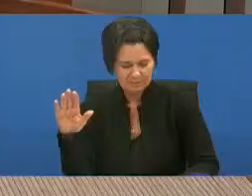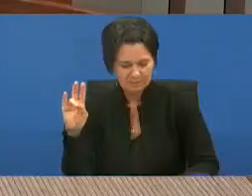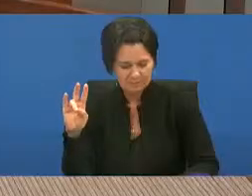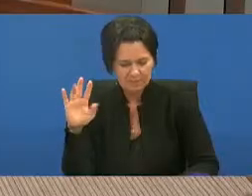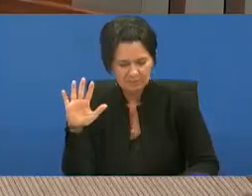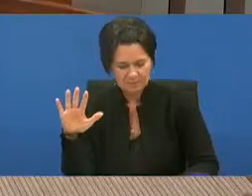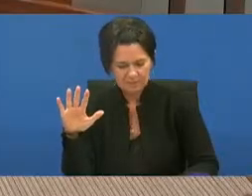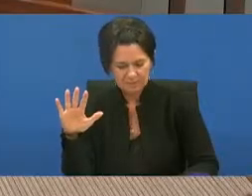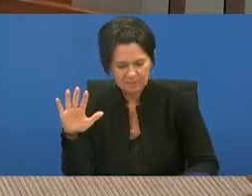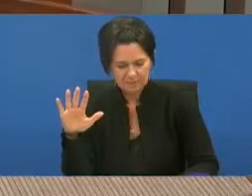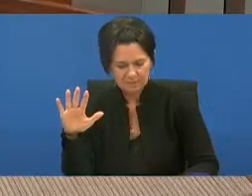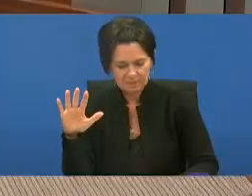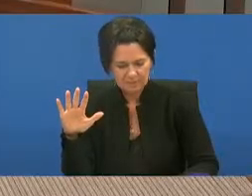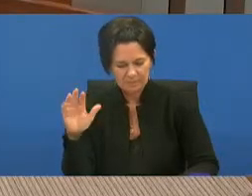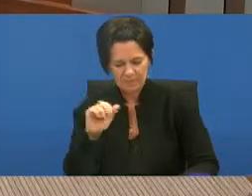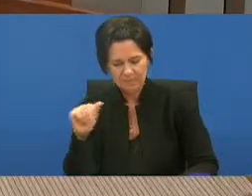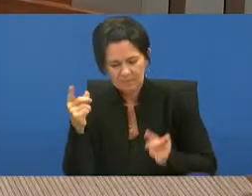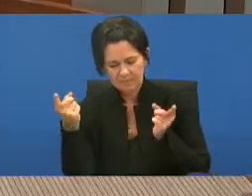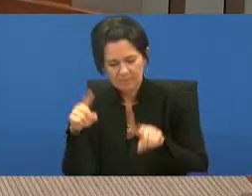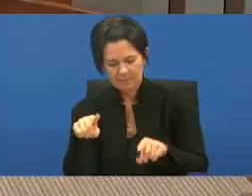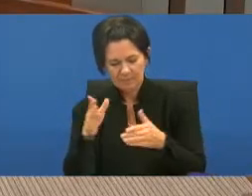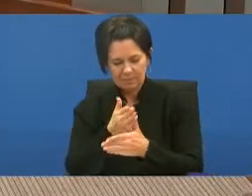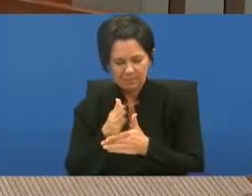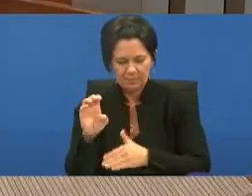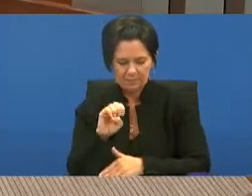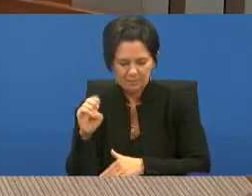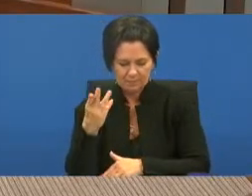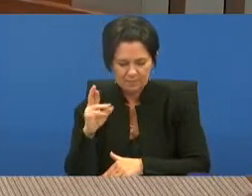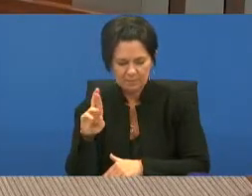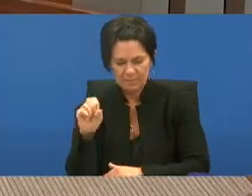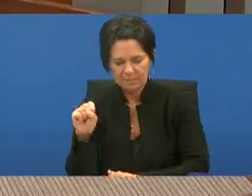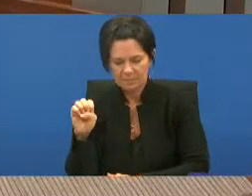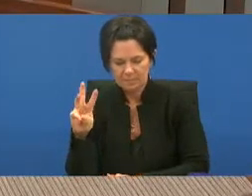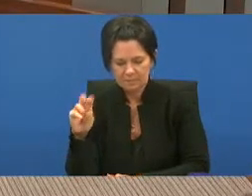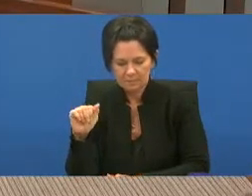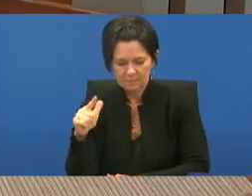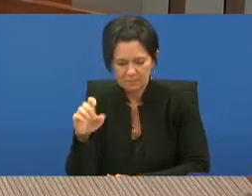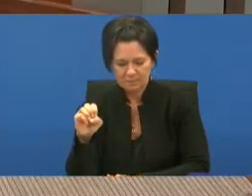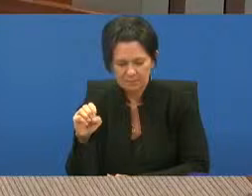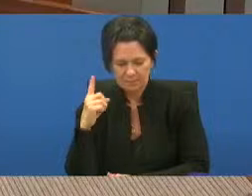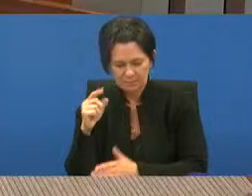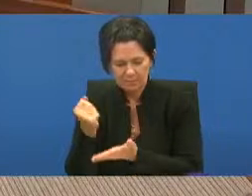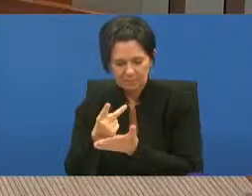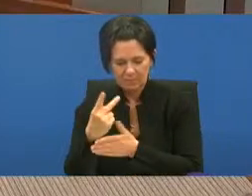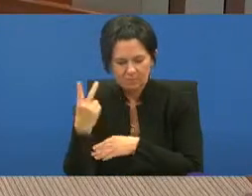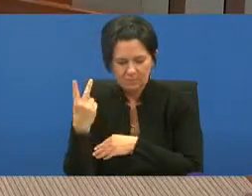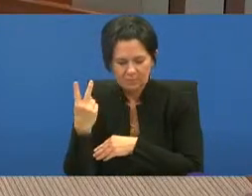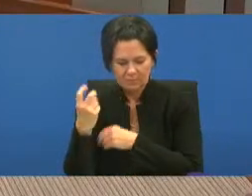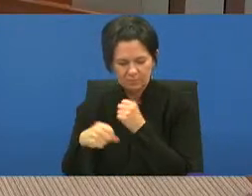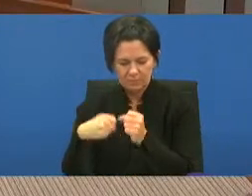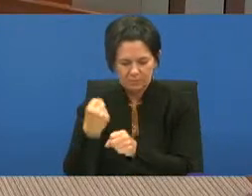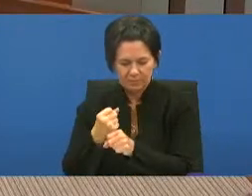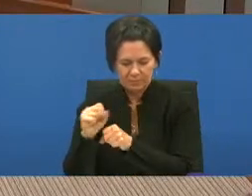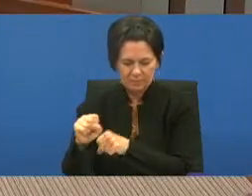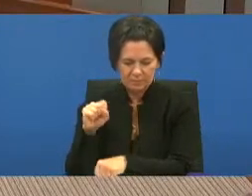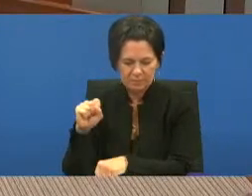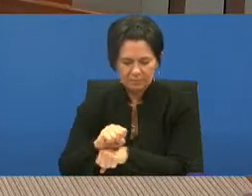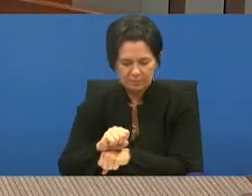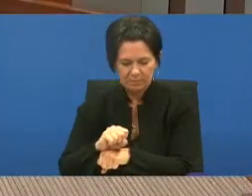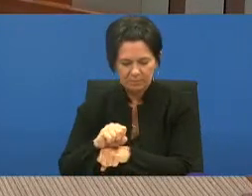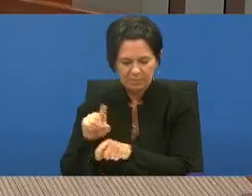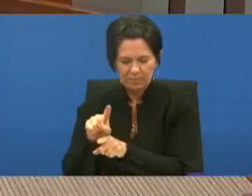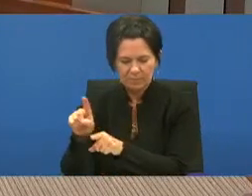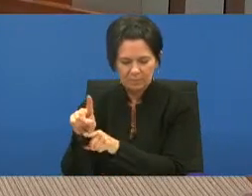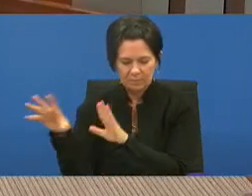75, a resolution of the East Baton Rouge Parish Sewage Commission approving the 2-year appointment of Ashley Beck, Council Administrator Treasurer, as